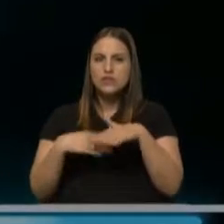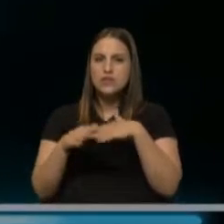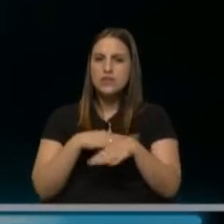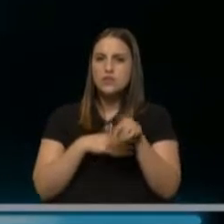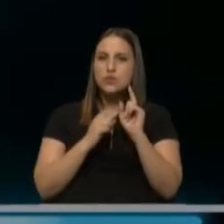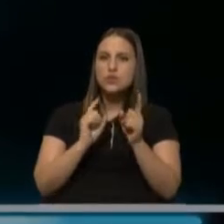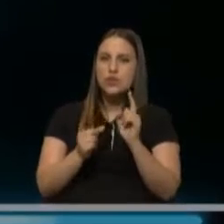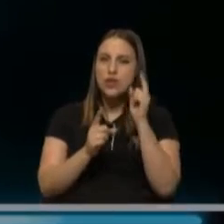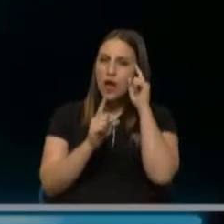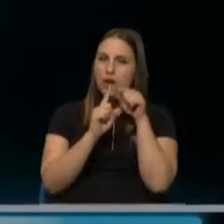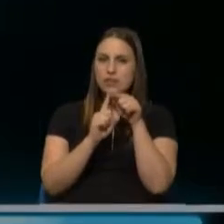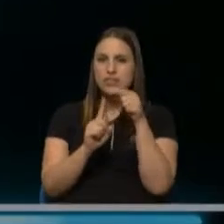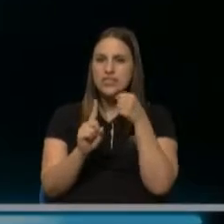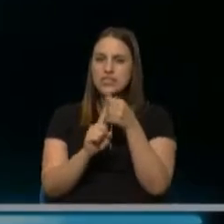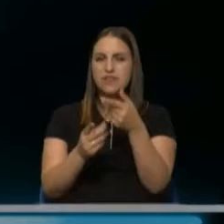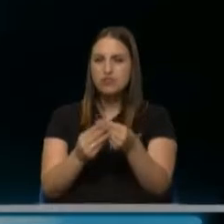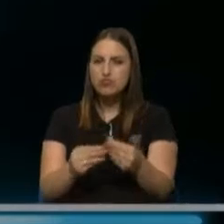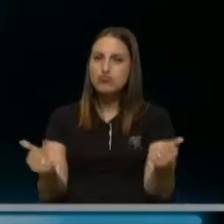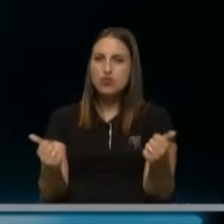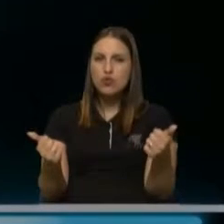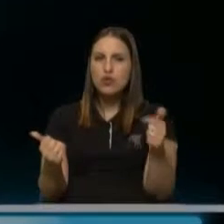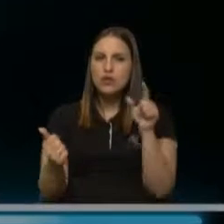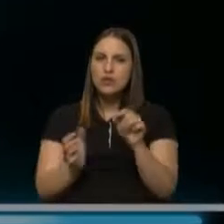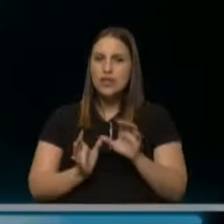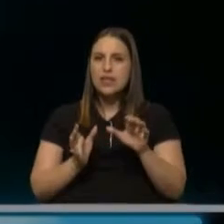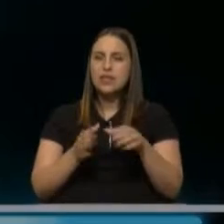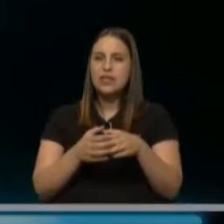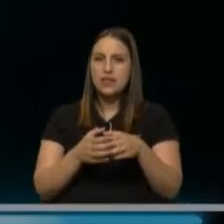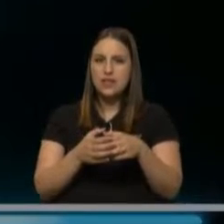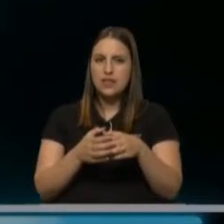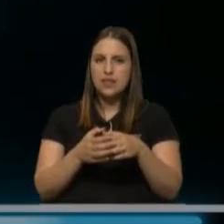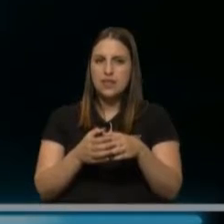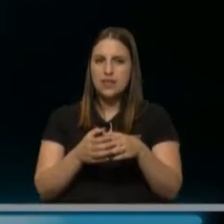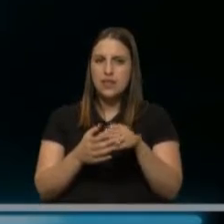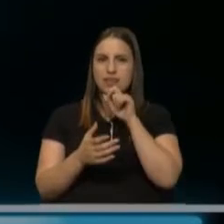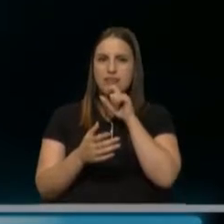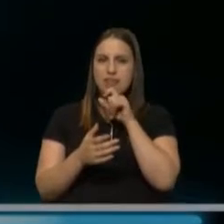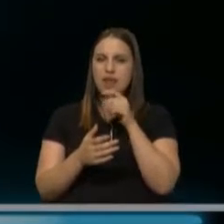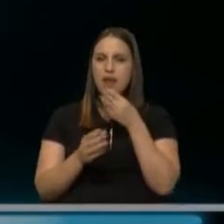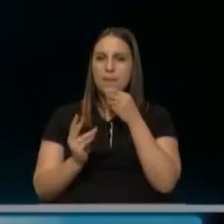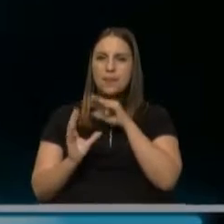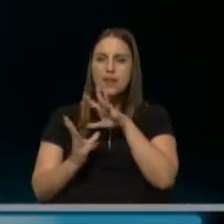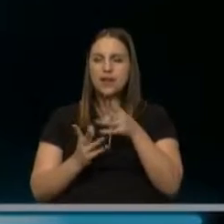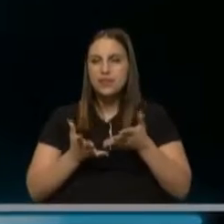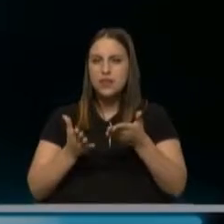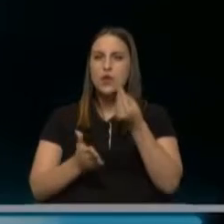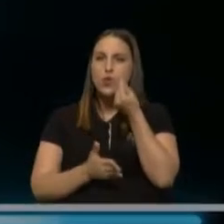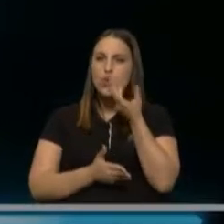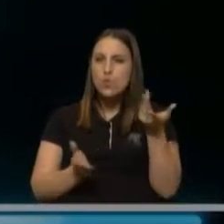this challenge, and how our ICT industries can help the planet.